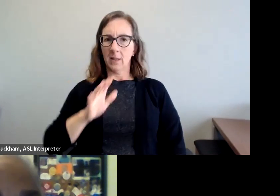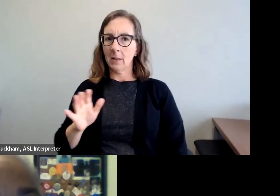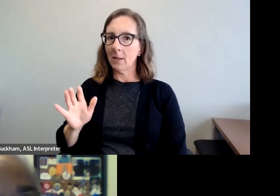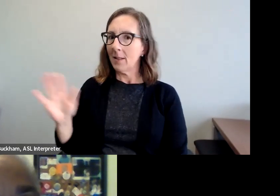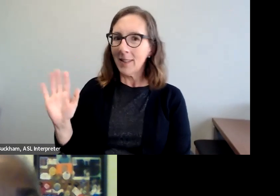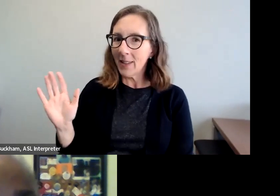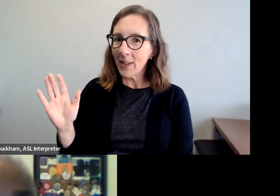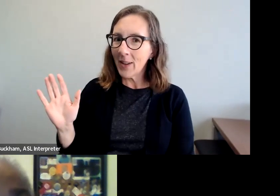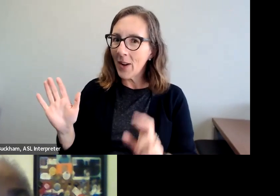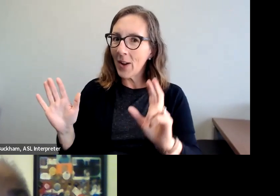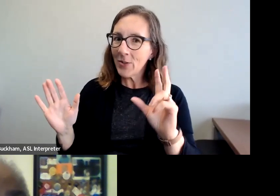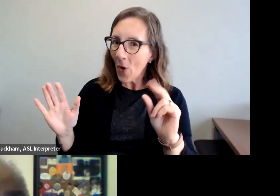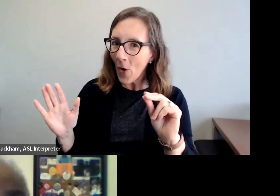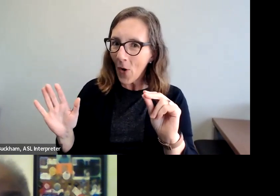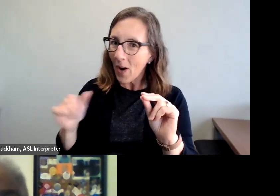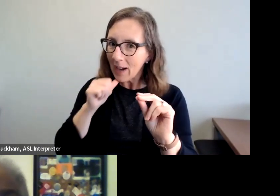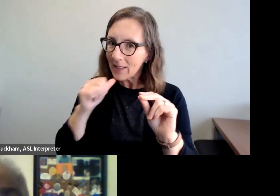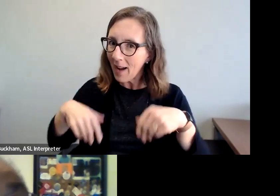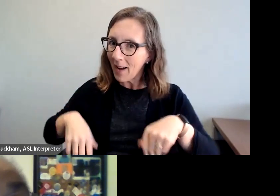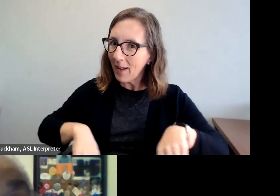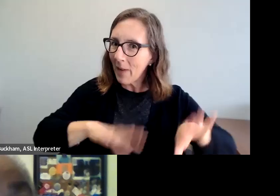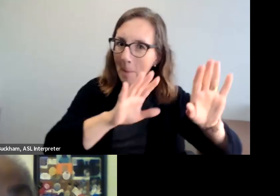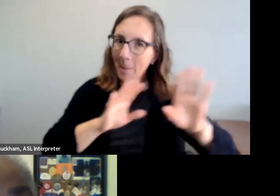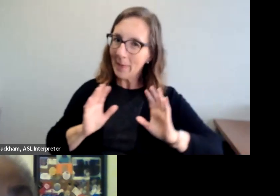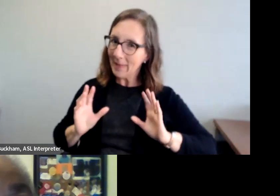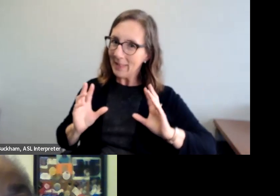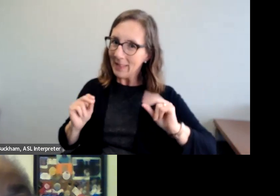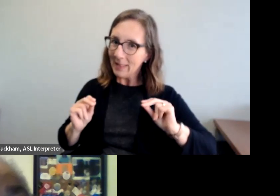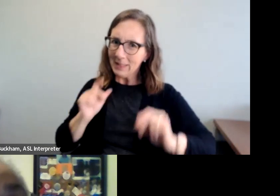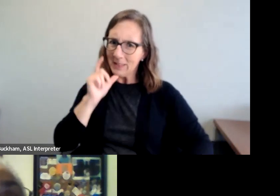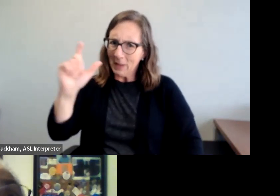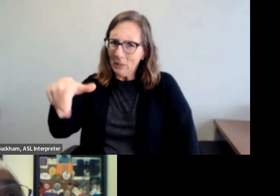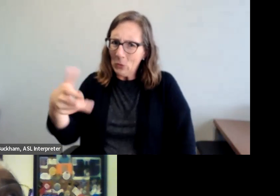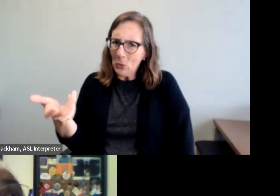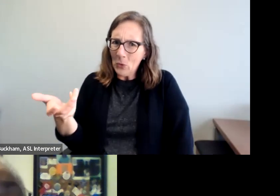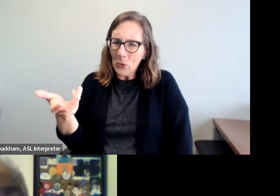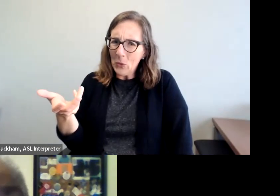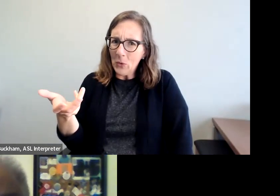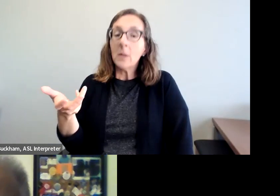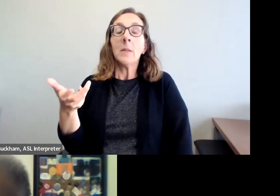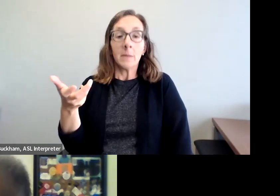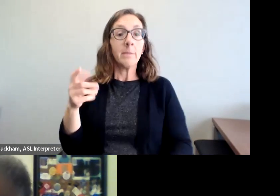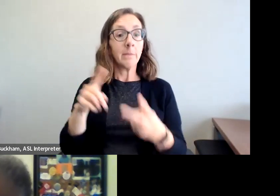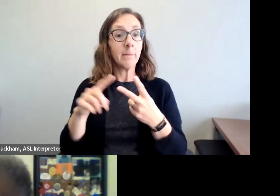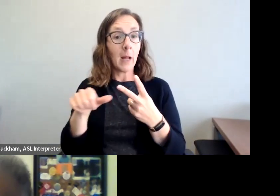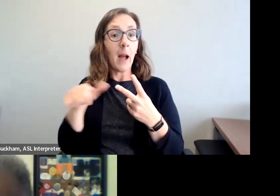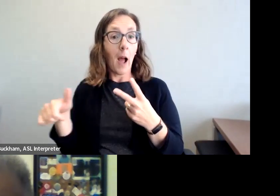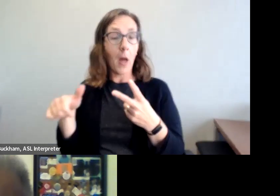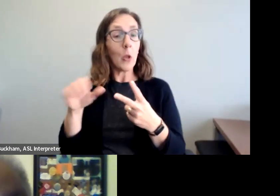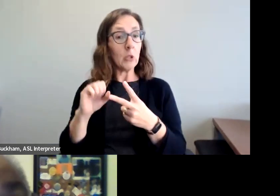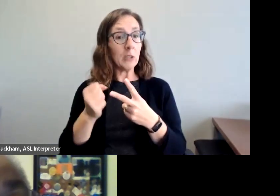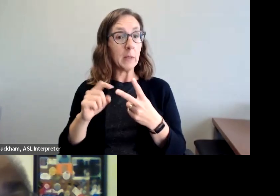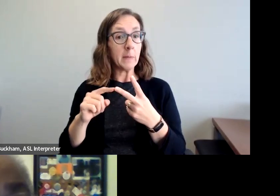be giving her up. And I said, that's not necessary. The other situation was when I